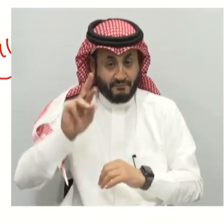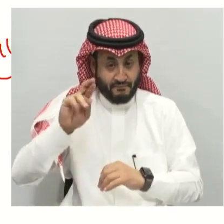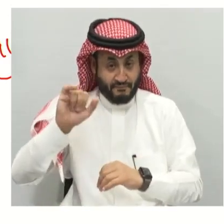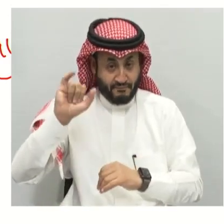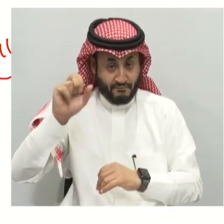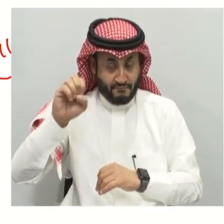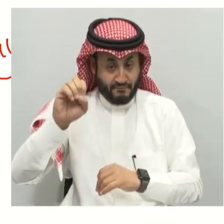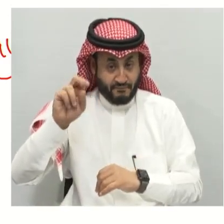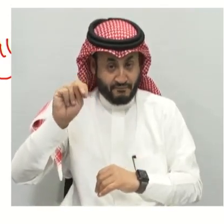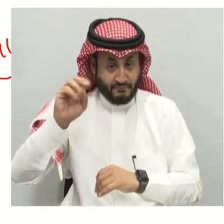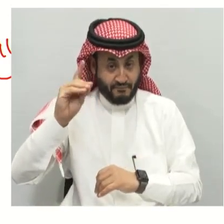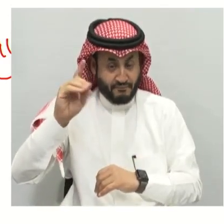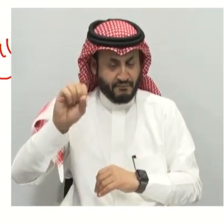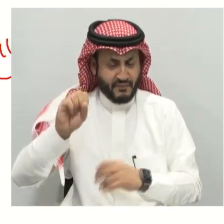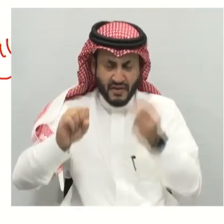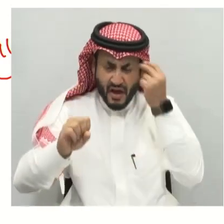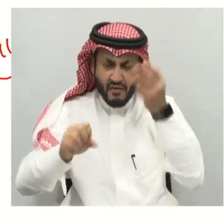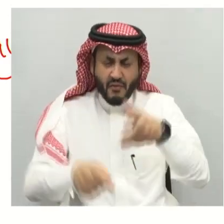friends? The unit about friends?